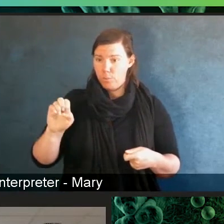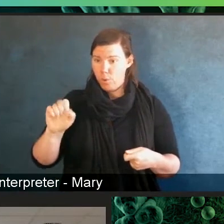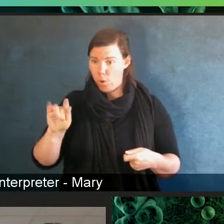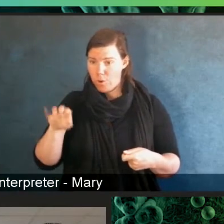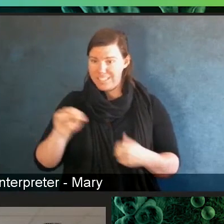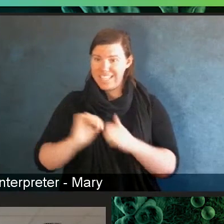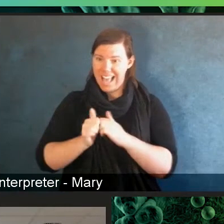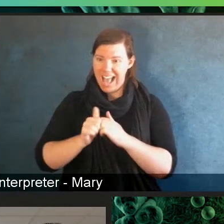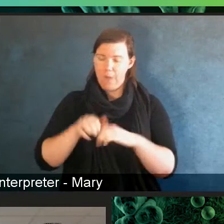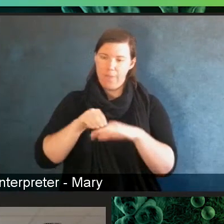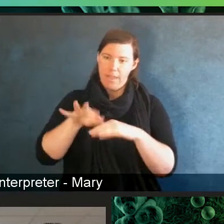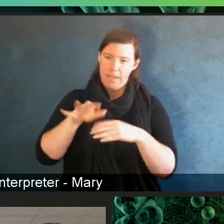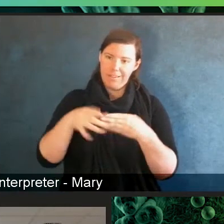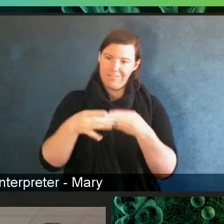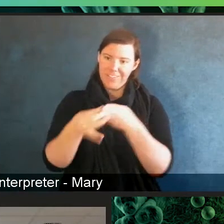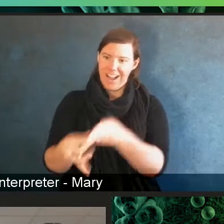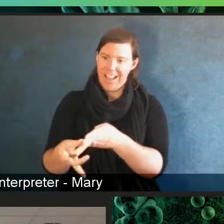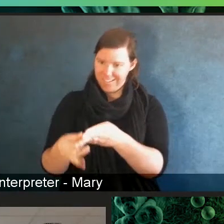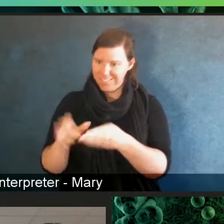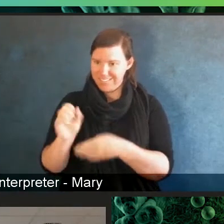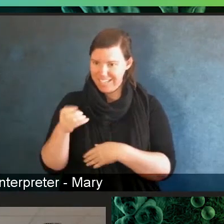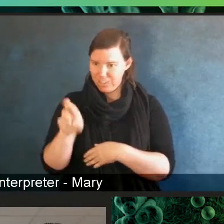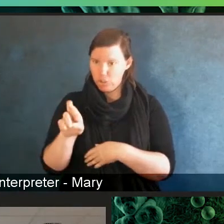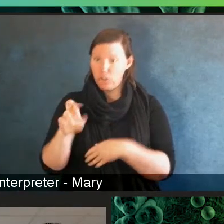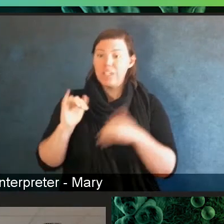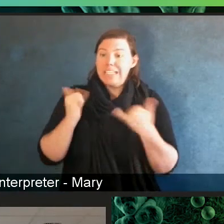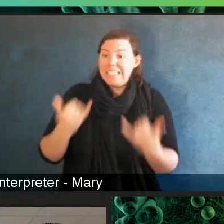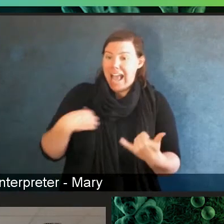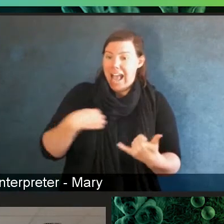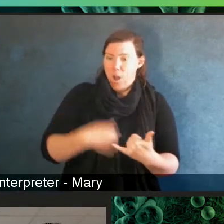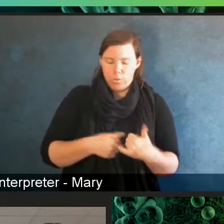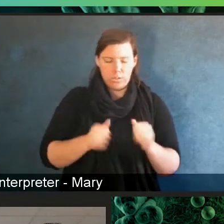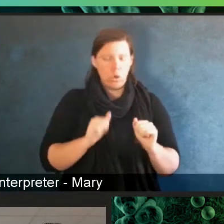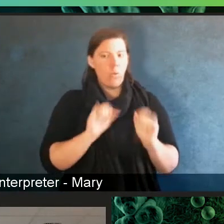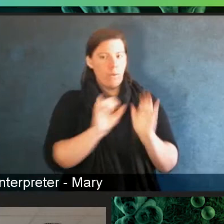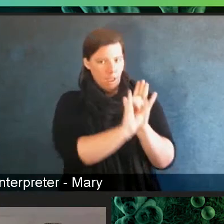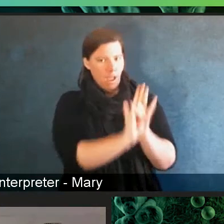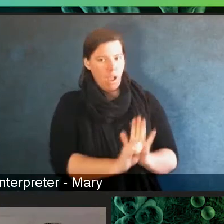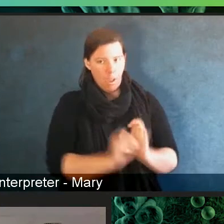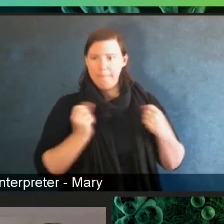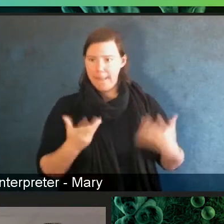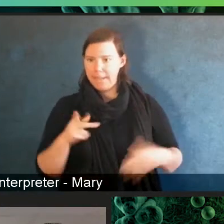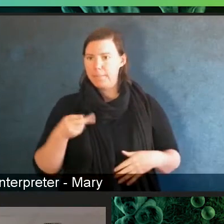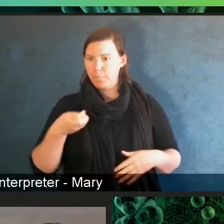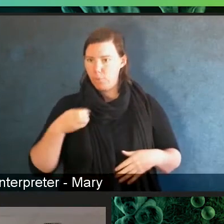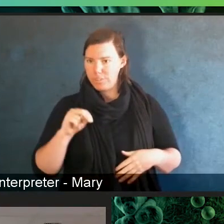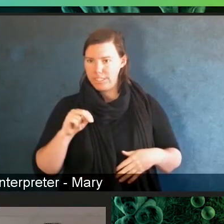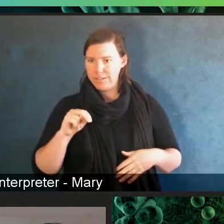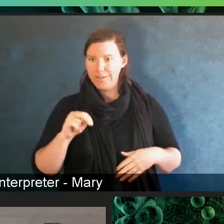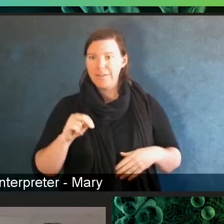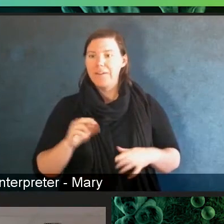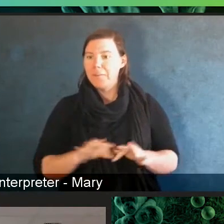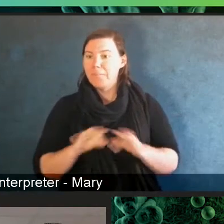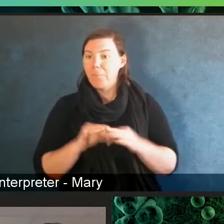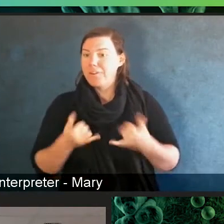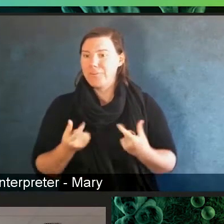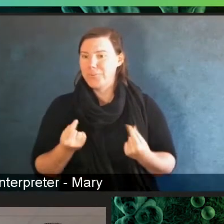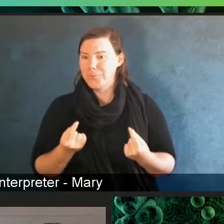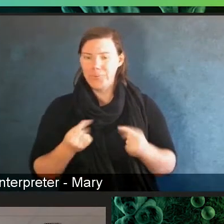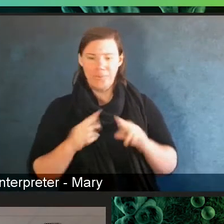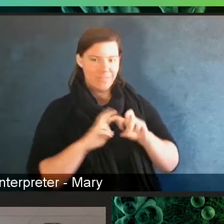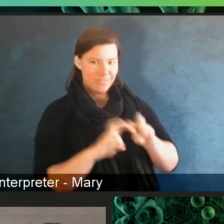how to interact with those and prevent them from causing cancer. And so understanding the weaknesses within the proteins is